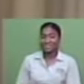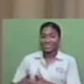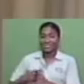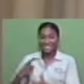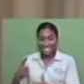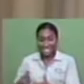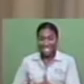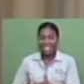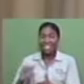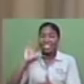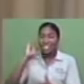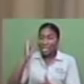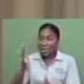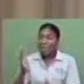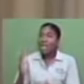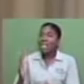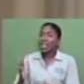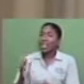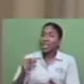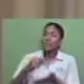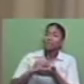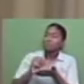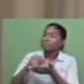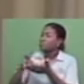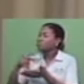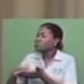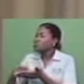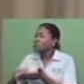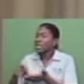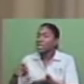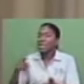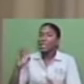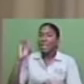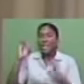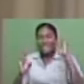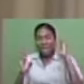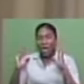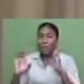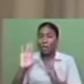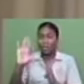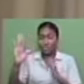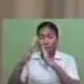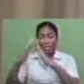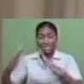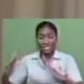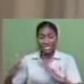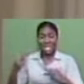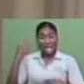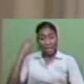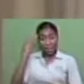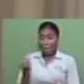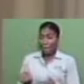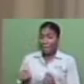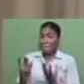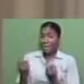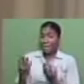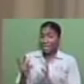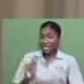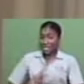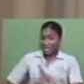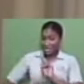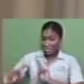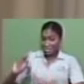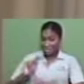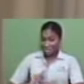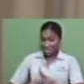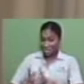your property. Now, there are some people I know, I will not name them, they know who they are, who have found ways to get around putting the correct